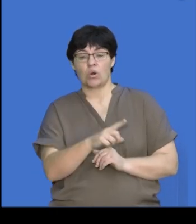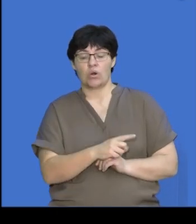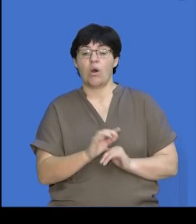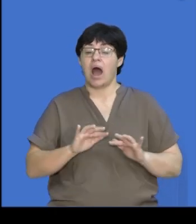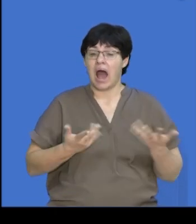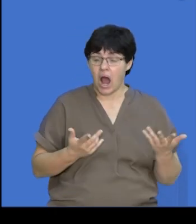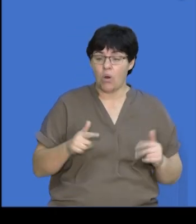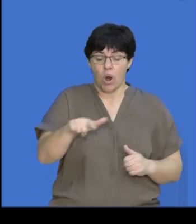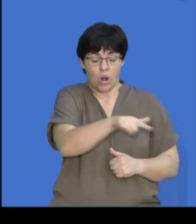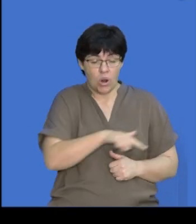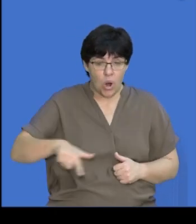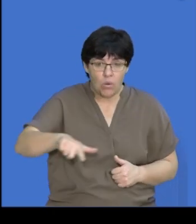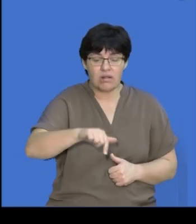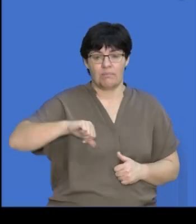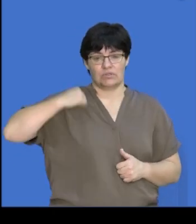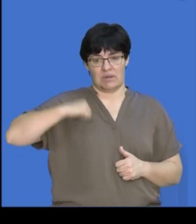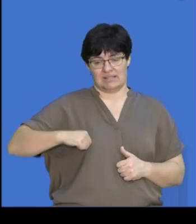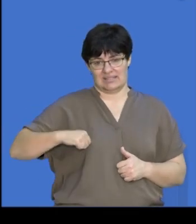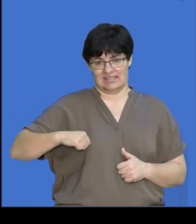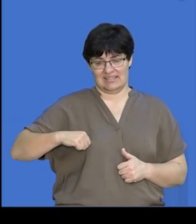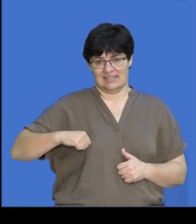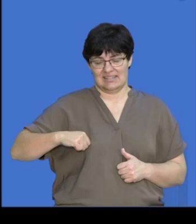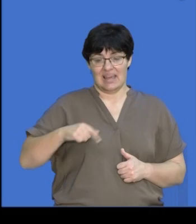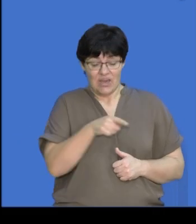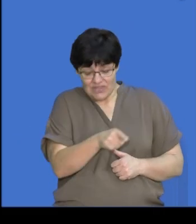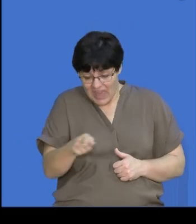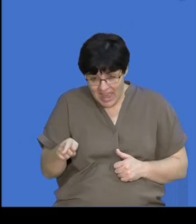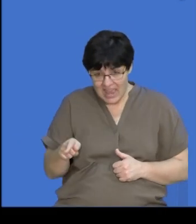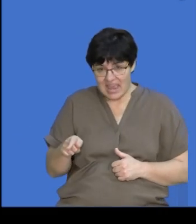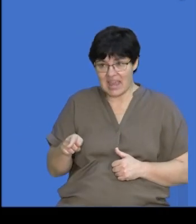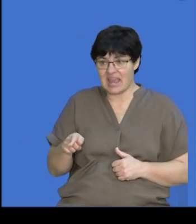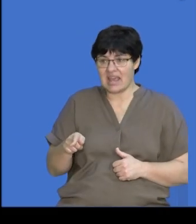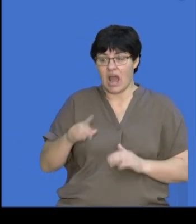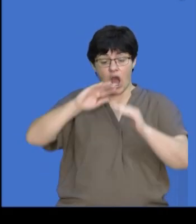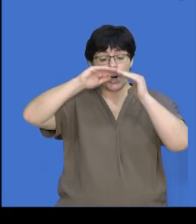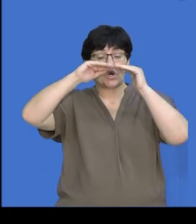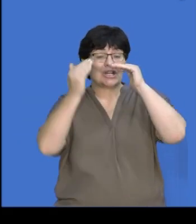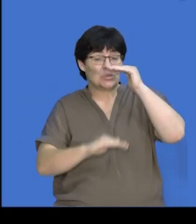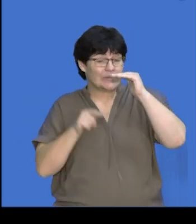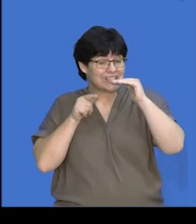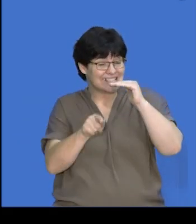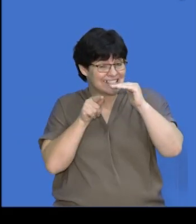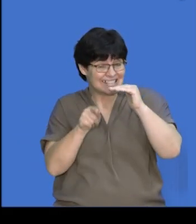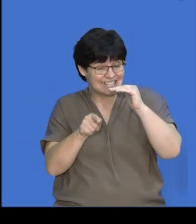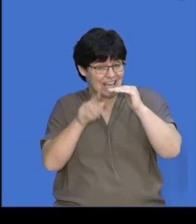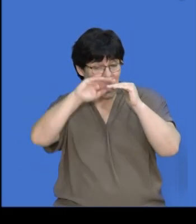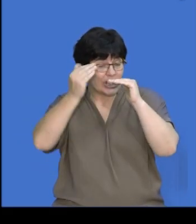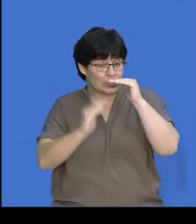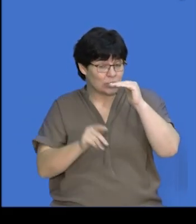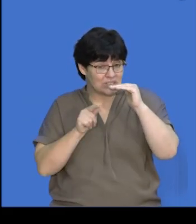how local municipalities can reduce, notice the operative word,